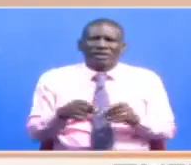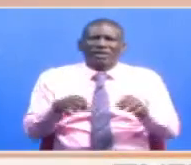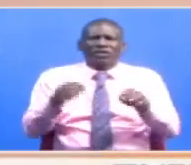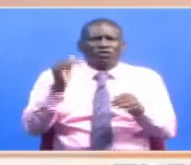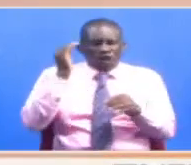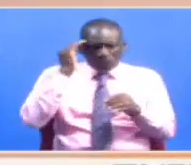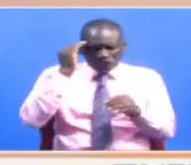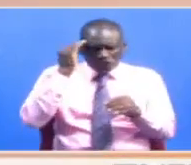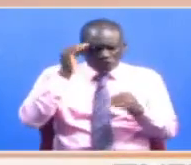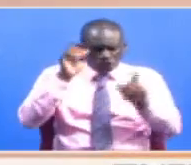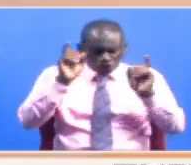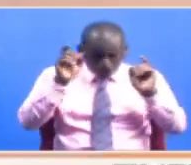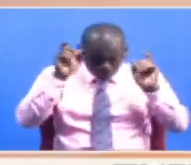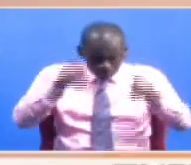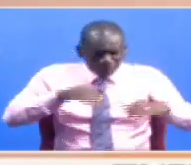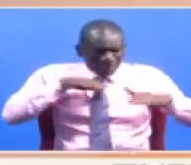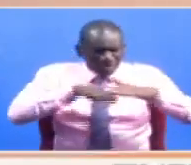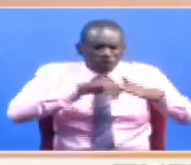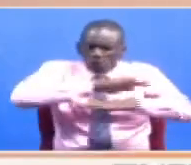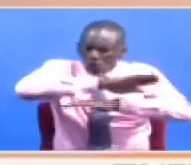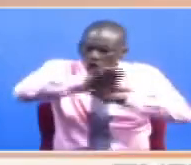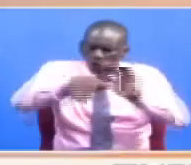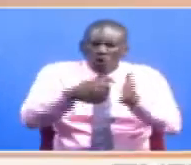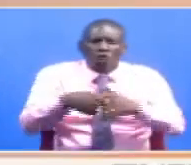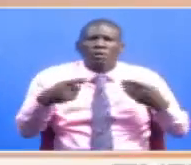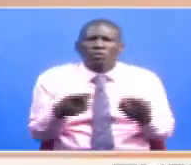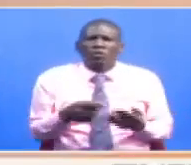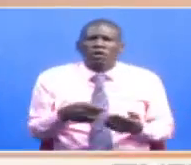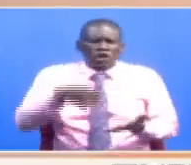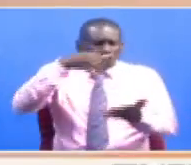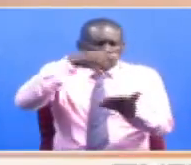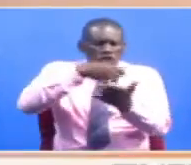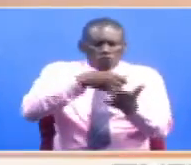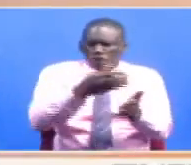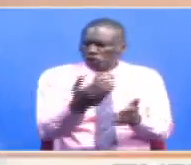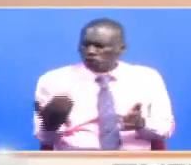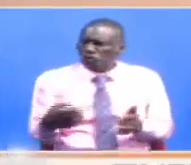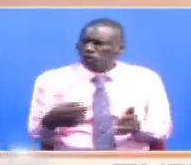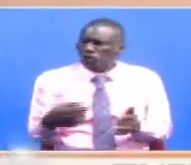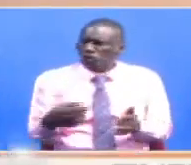education should be accessible to us all, including the children who come.